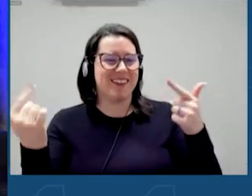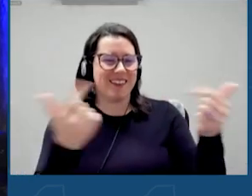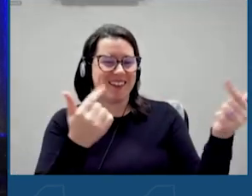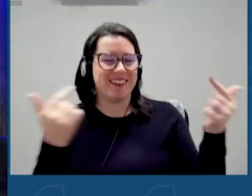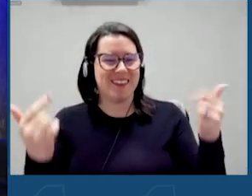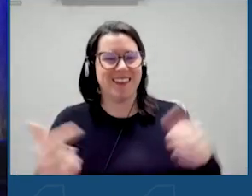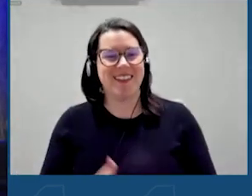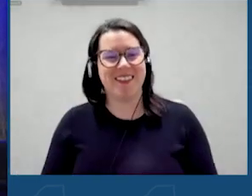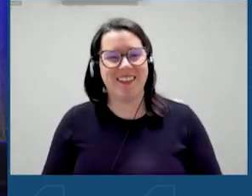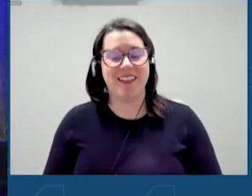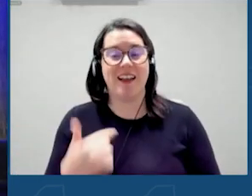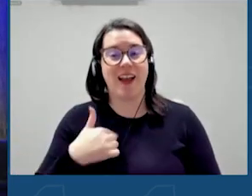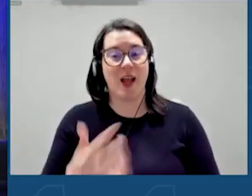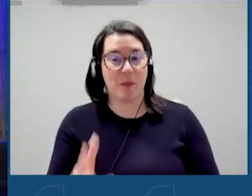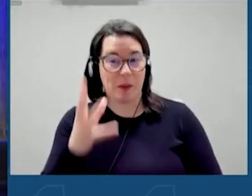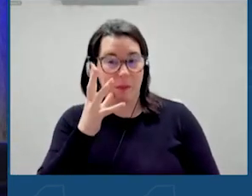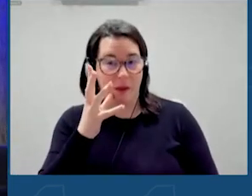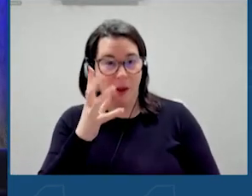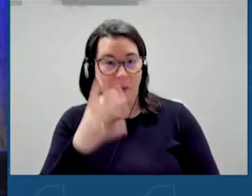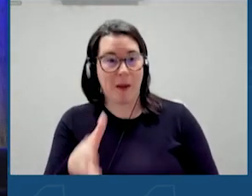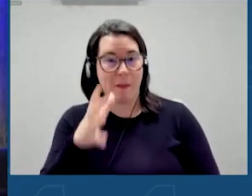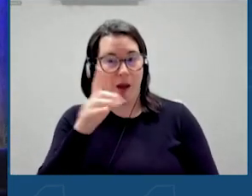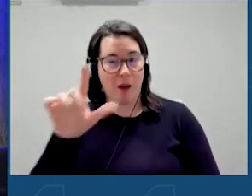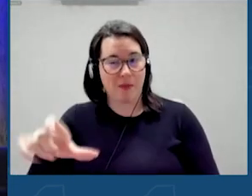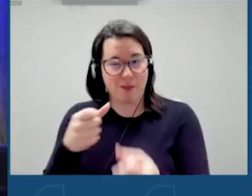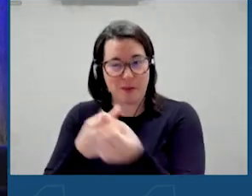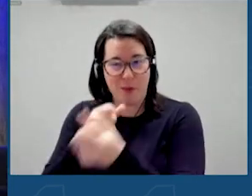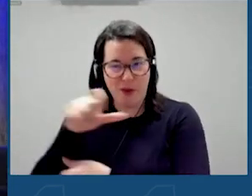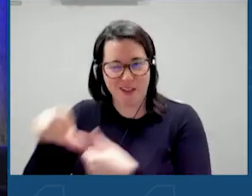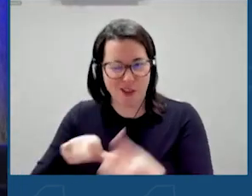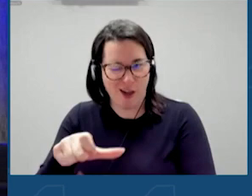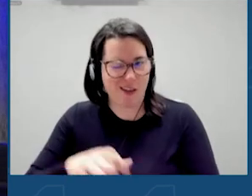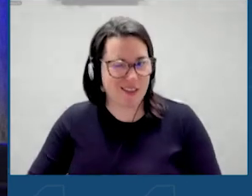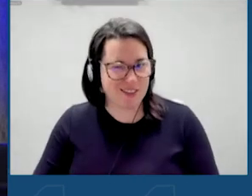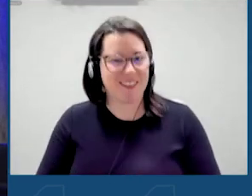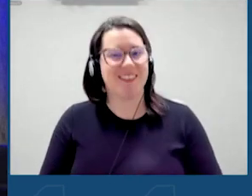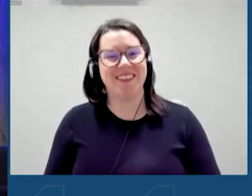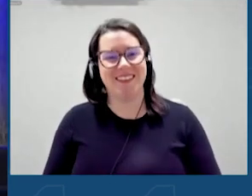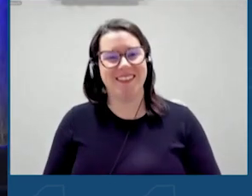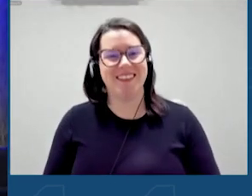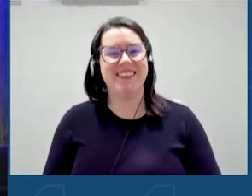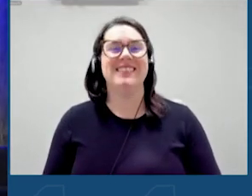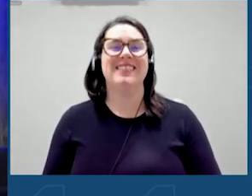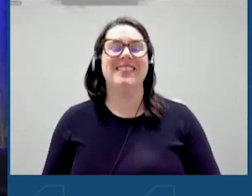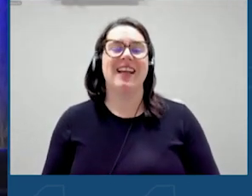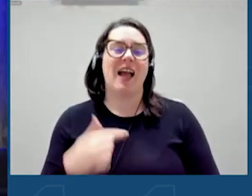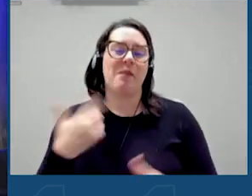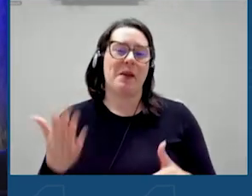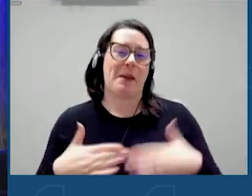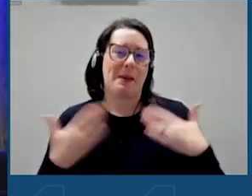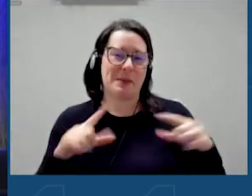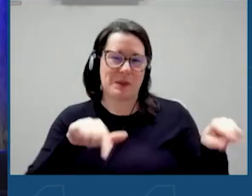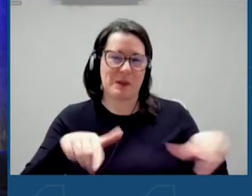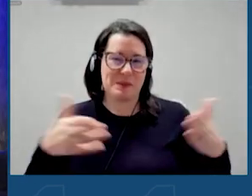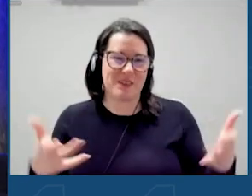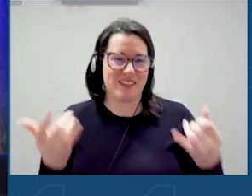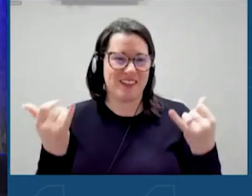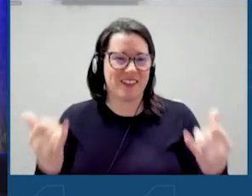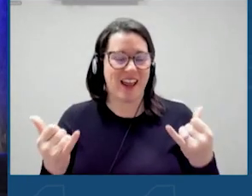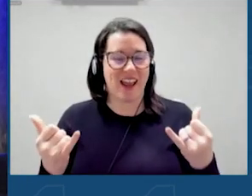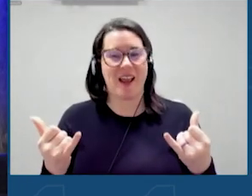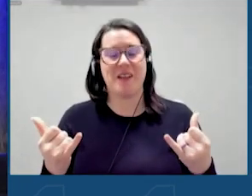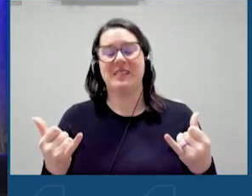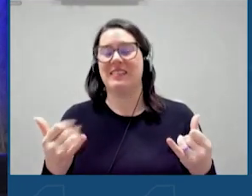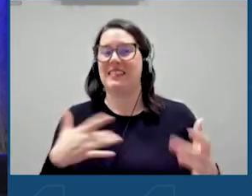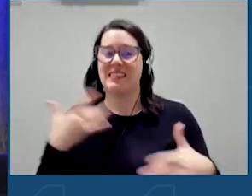I'm a mom. Moms have to stick together, okay? So I am delighted to be here. I couldn't wait to accept the